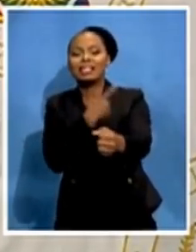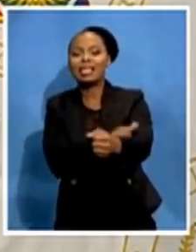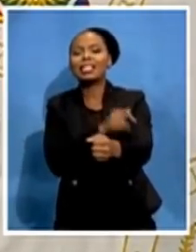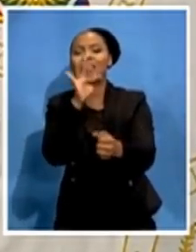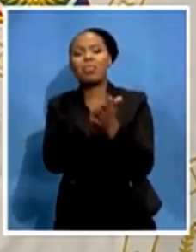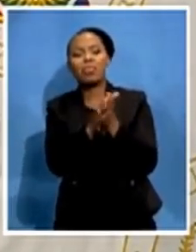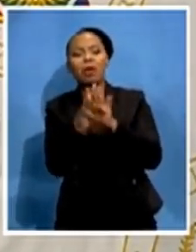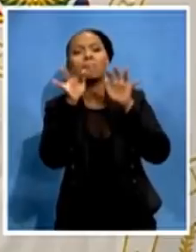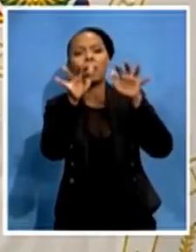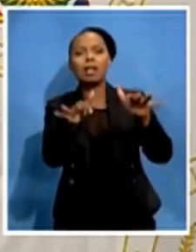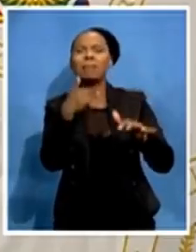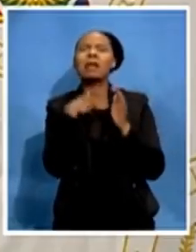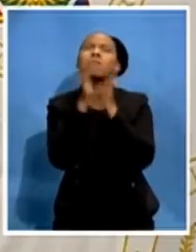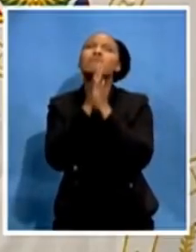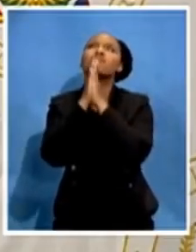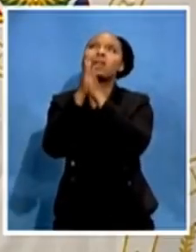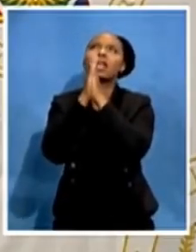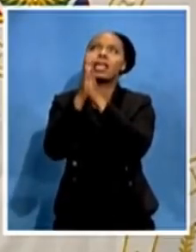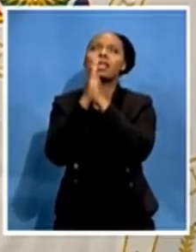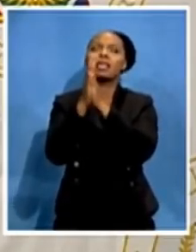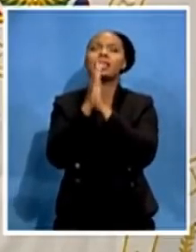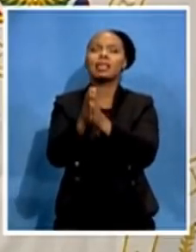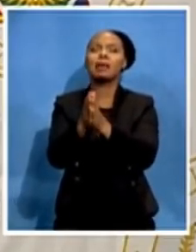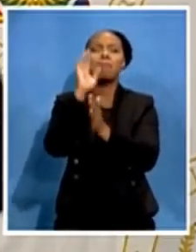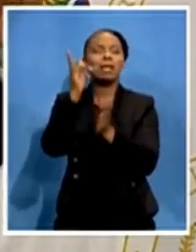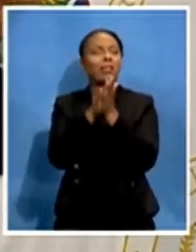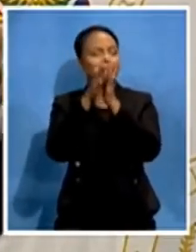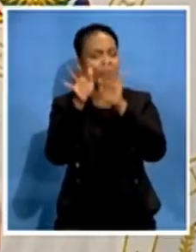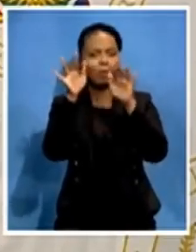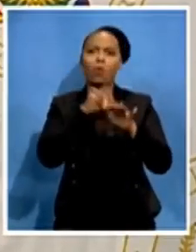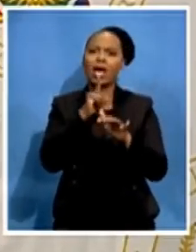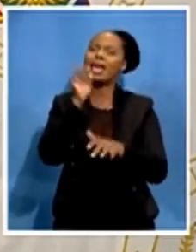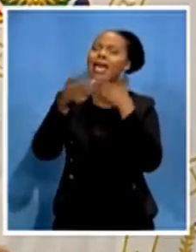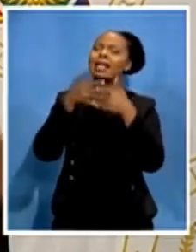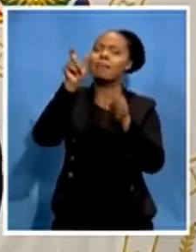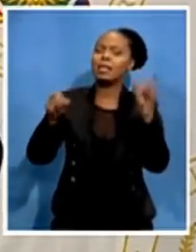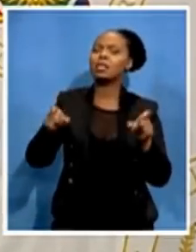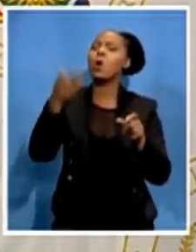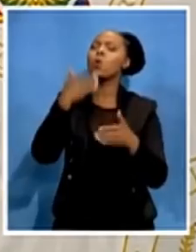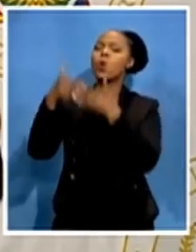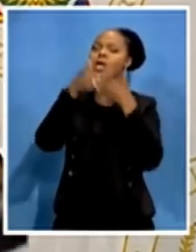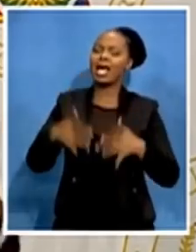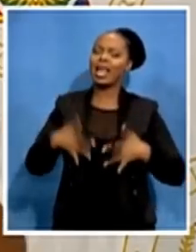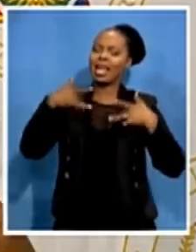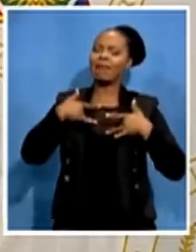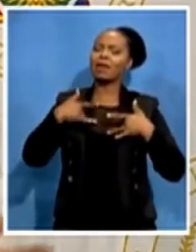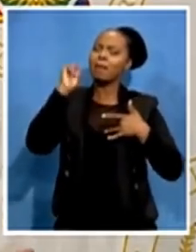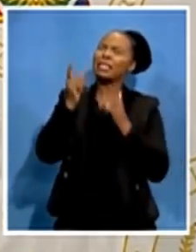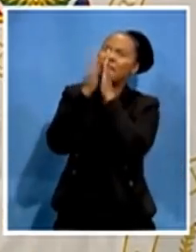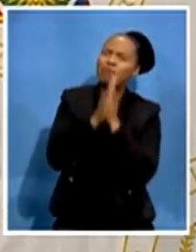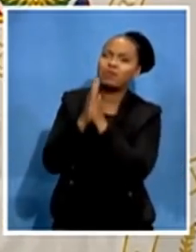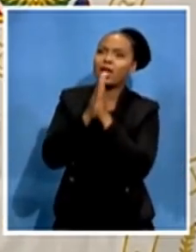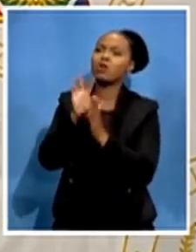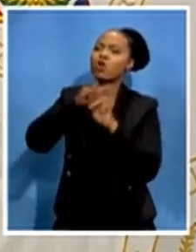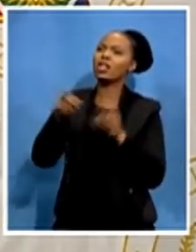anybody who cares about life to pray against it, not to campaign in the streets about it, because you don't know whether it is good or